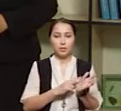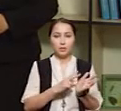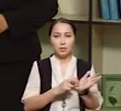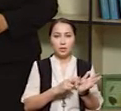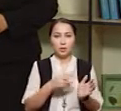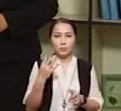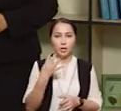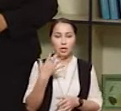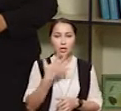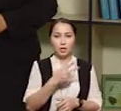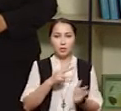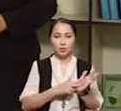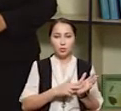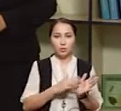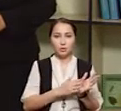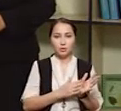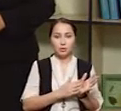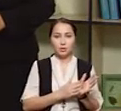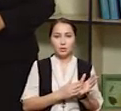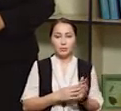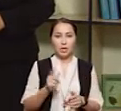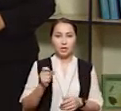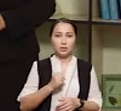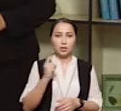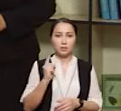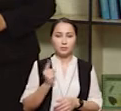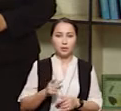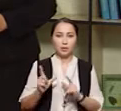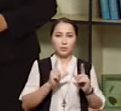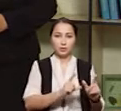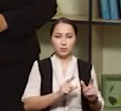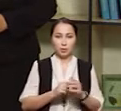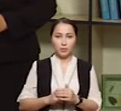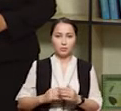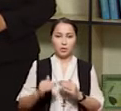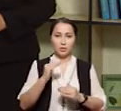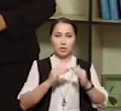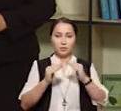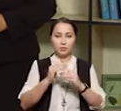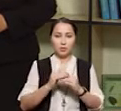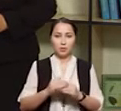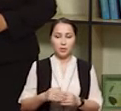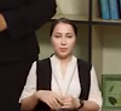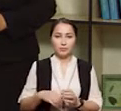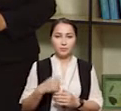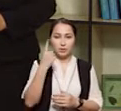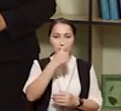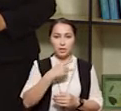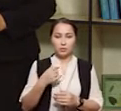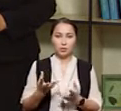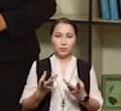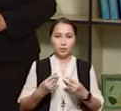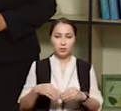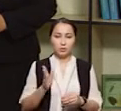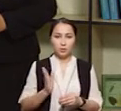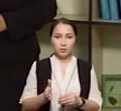1859-yil ingliz fiziki James Maxwell gaz molekulalarining tezliklar bo'yicha taqsimotini nazariy yo'l bilan hisoblab